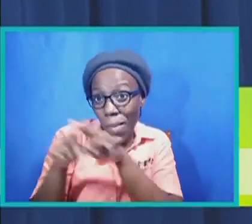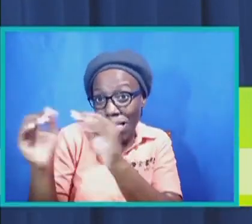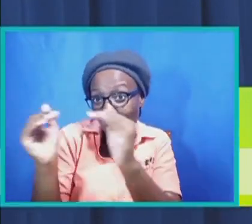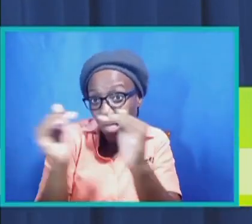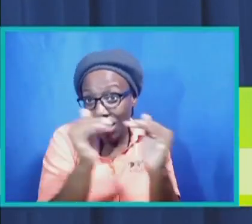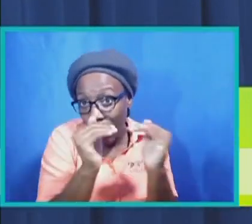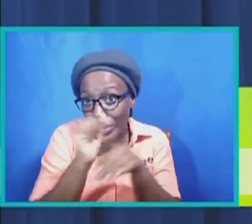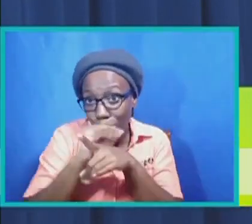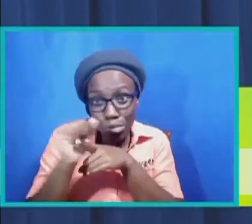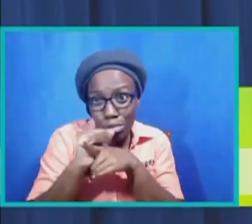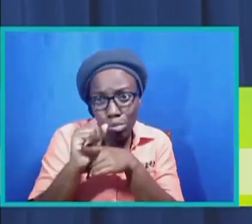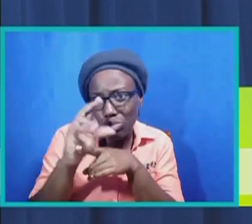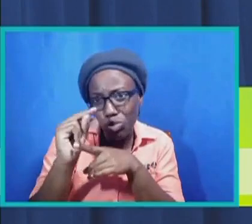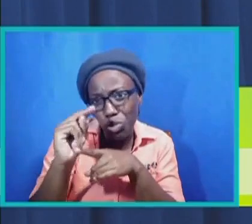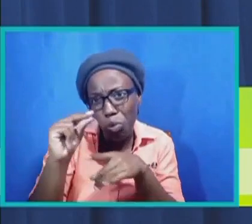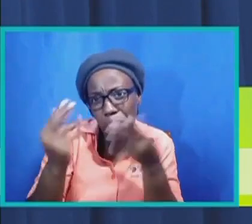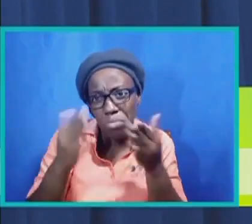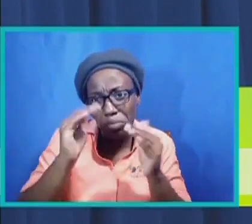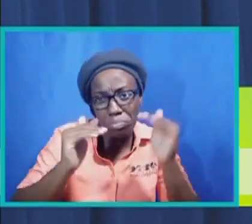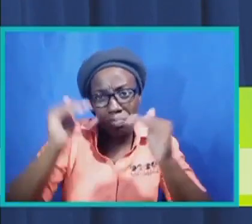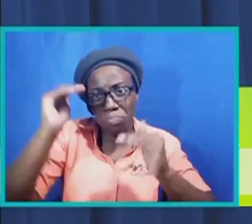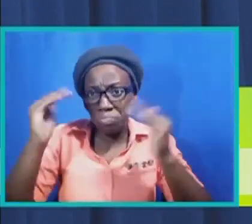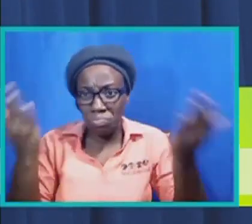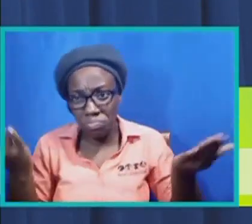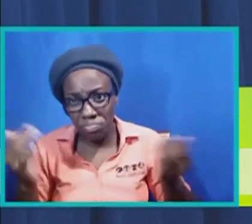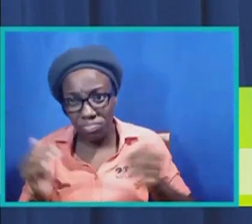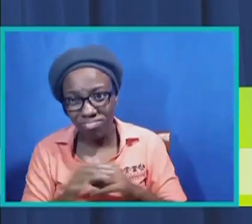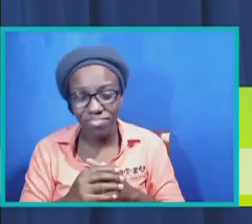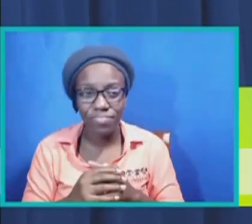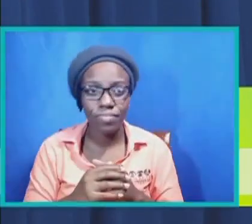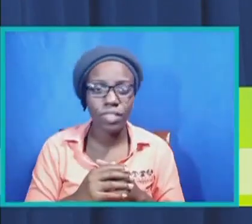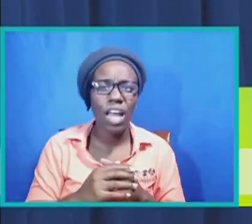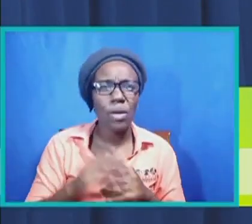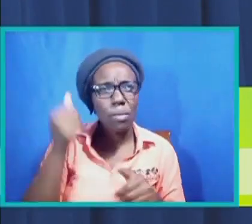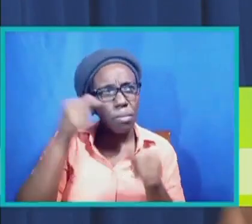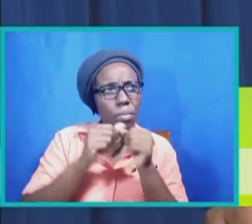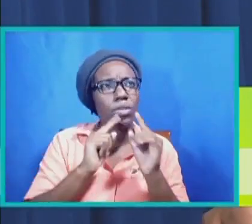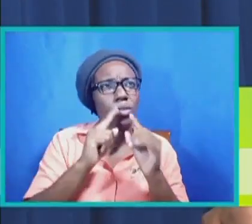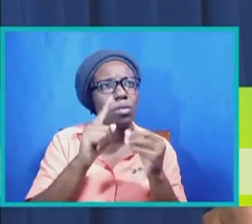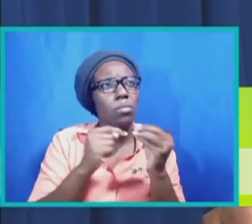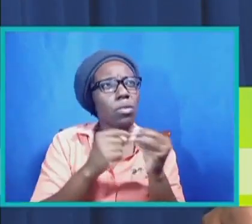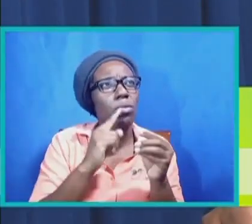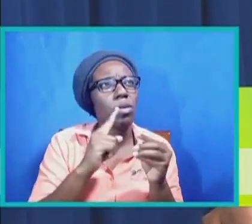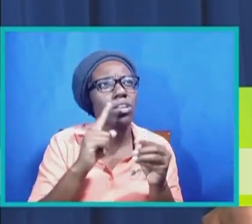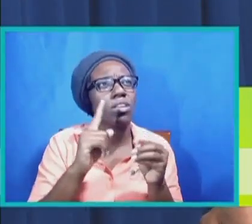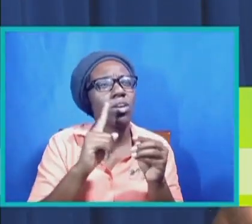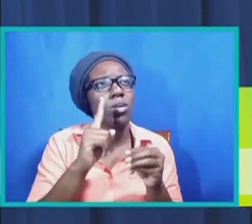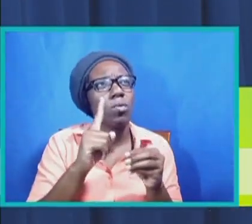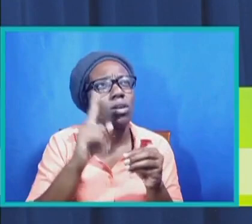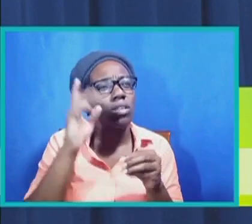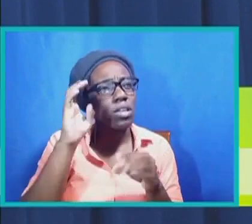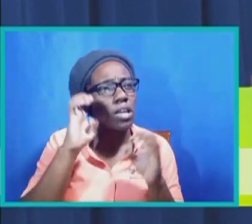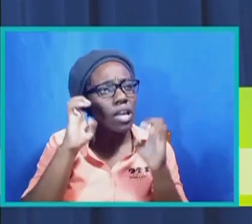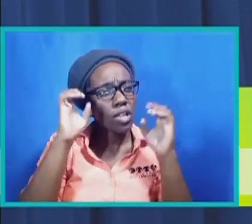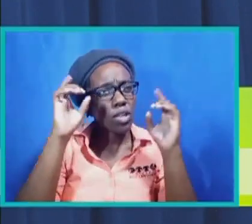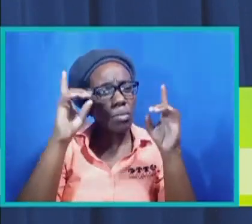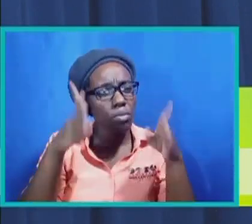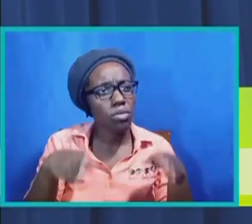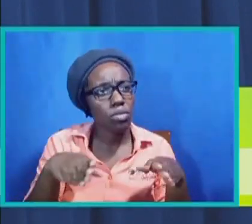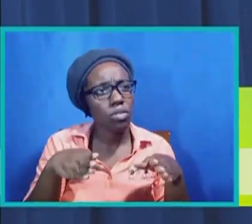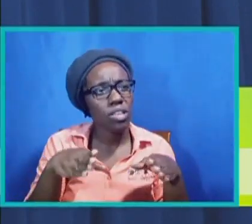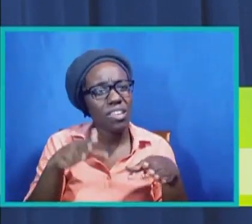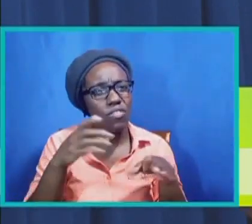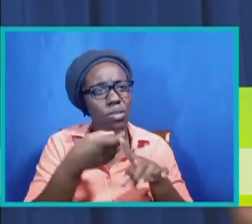speaking to one of our senior educators in Singapore, and I asked them, how do you do it? Because they are, at the